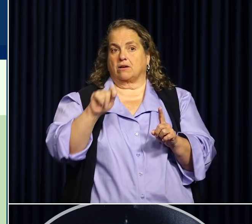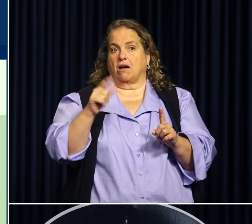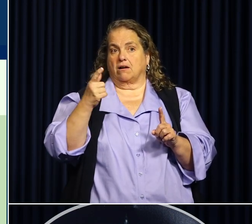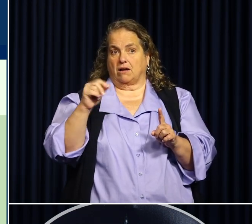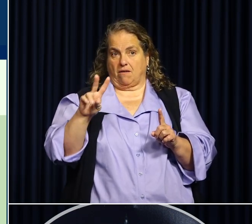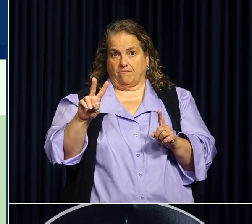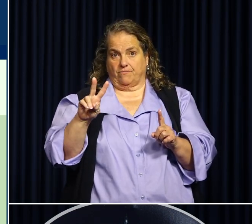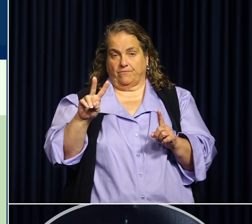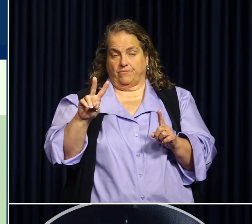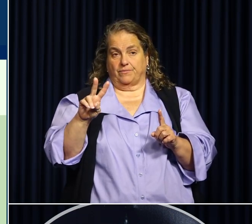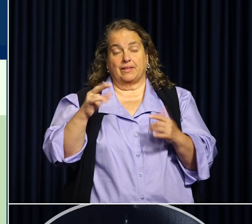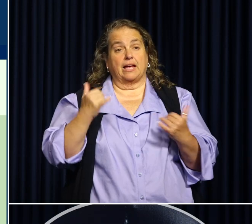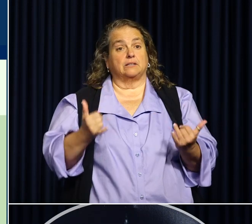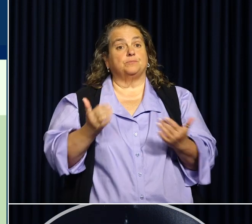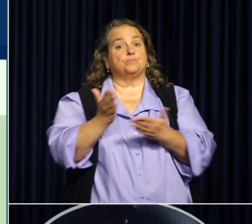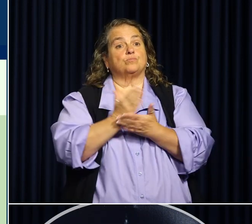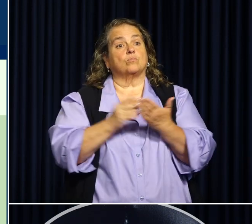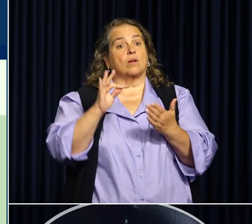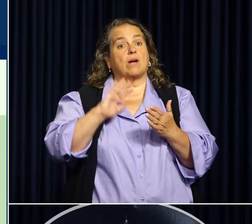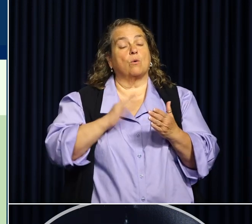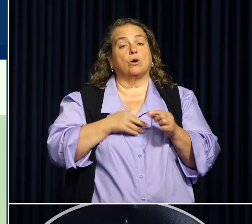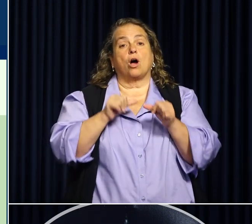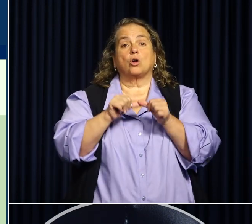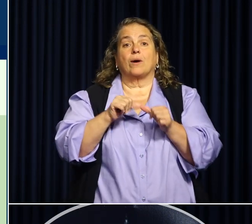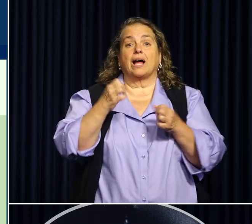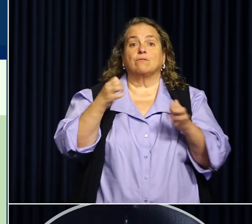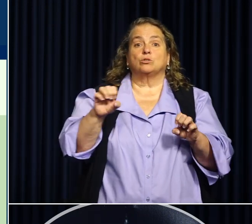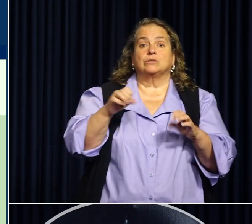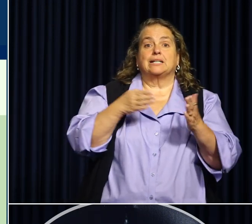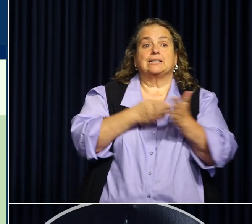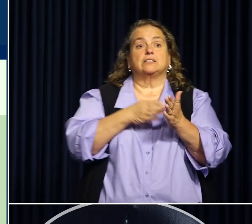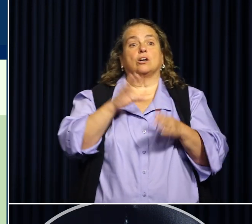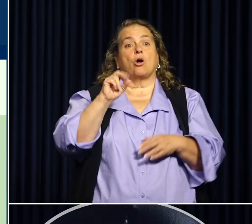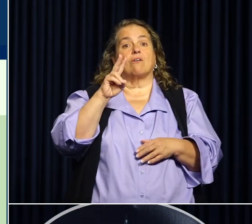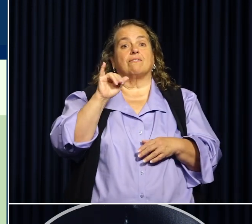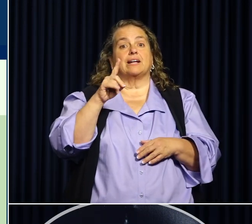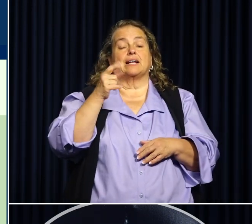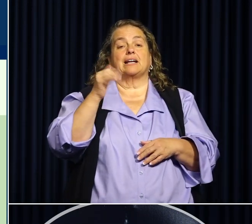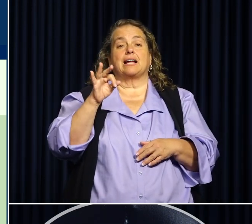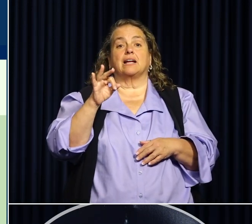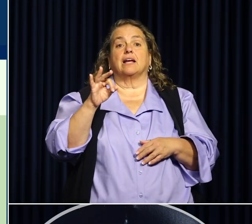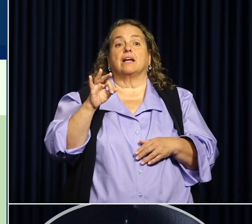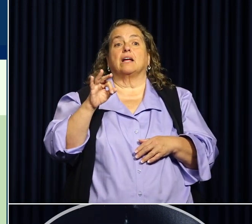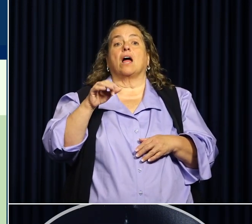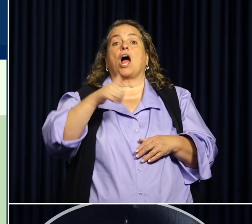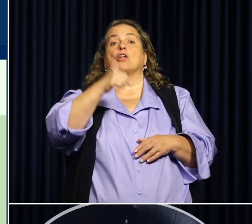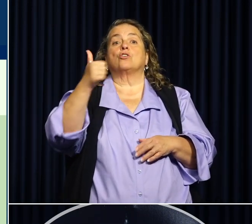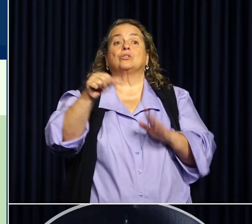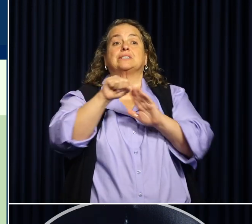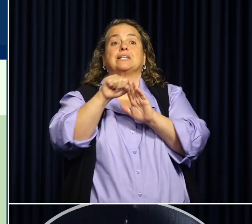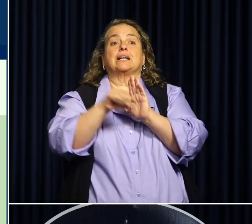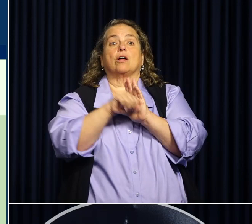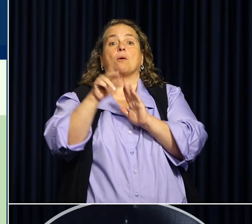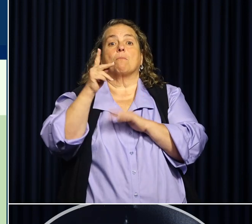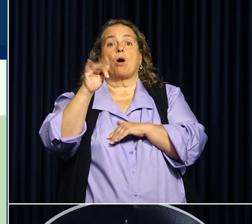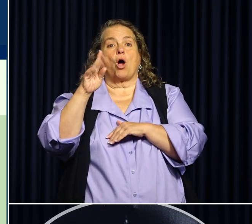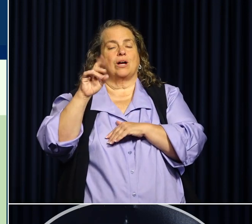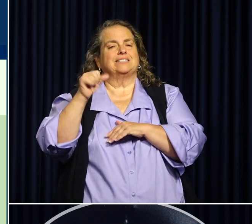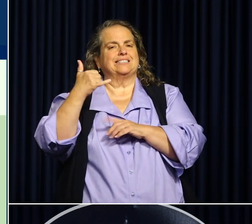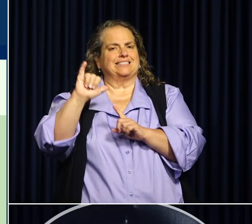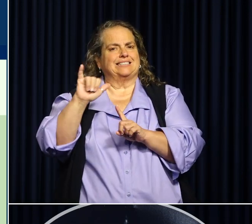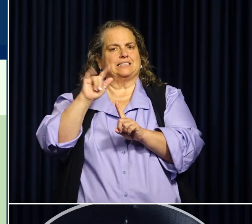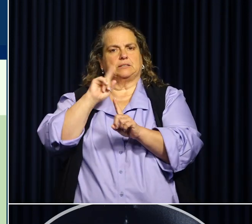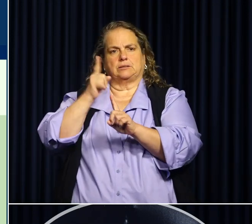parks.ky.gov. Now, as part of our ongoing efforts, though, against COVID-19, the following state parks have been designated to help